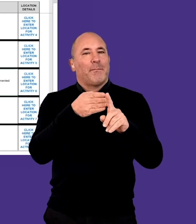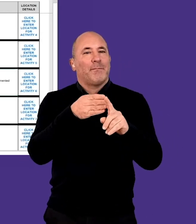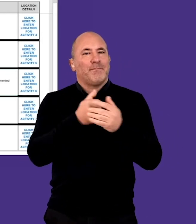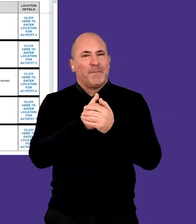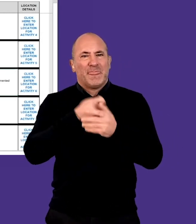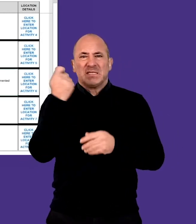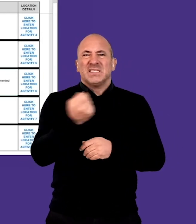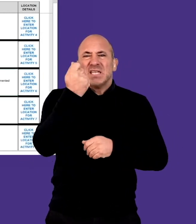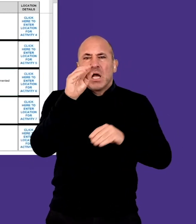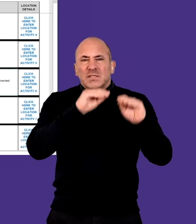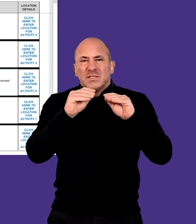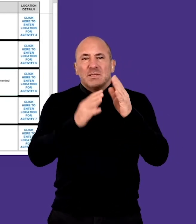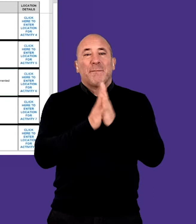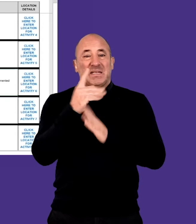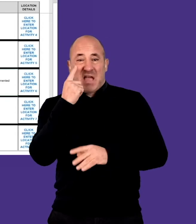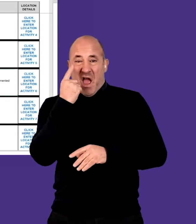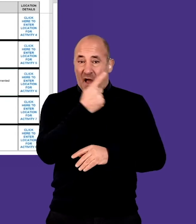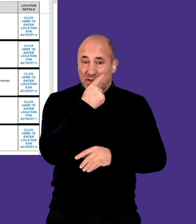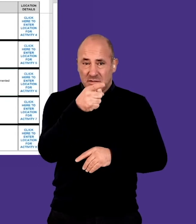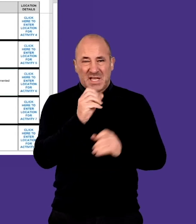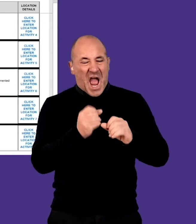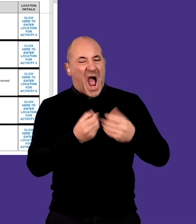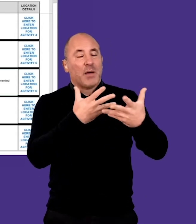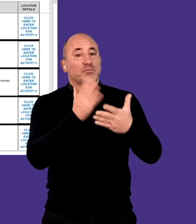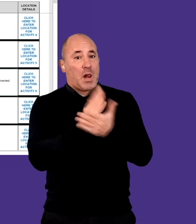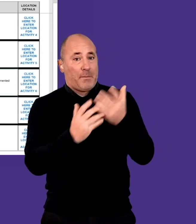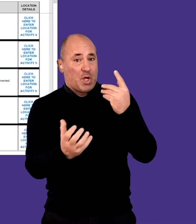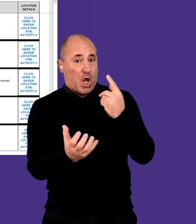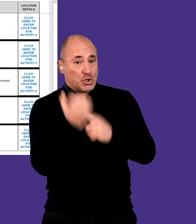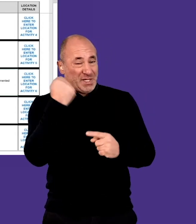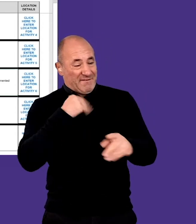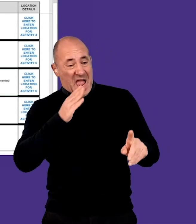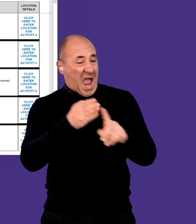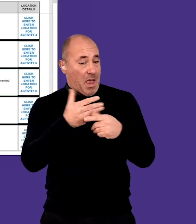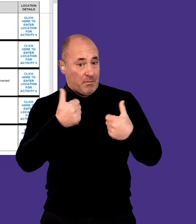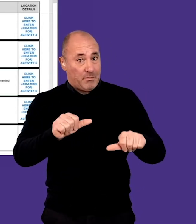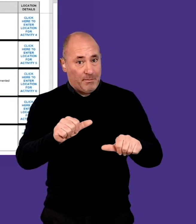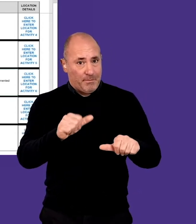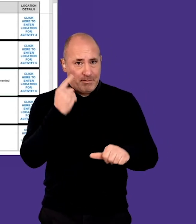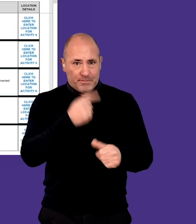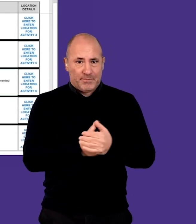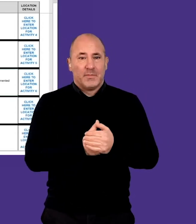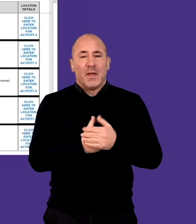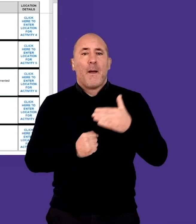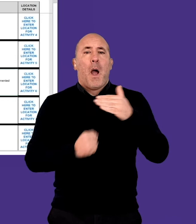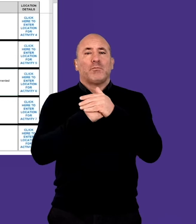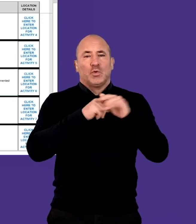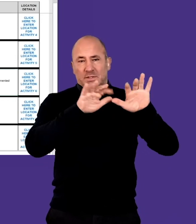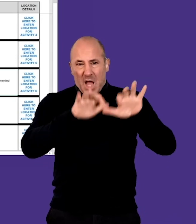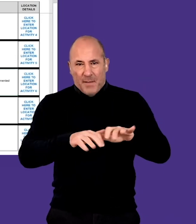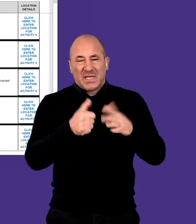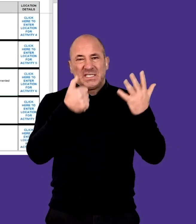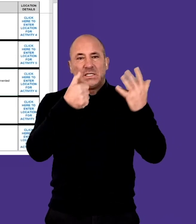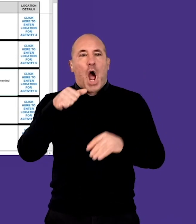to outline your aim. A success measure tells us how you'll evidence that the output has achieved what you aimed it to. There's